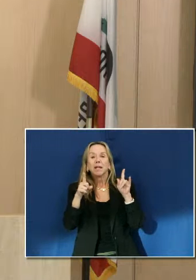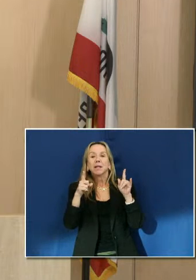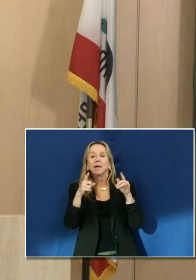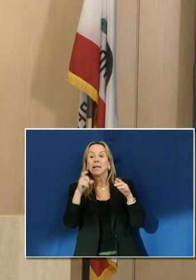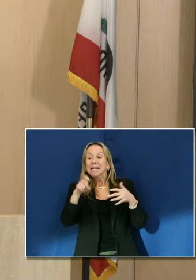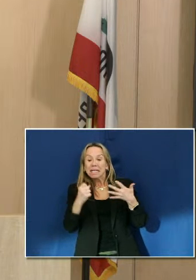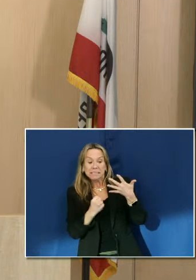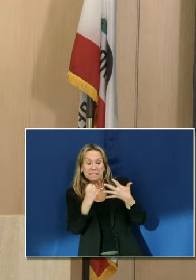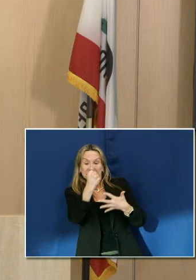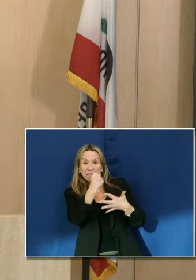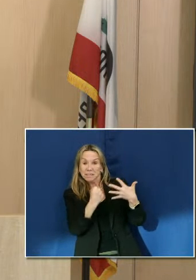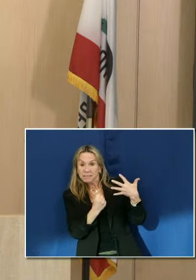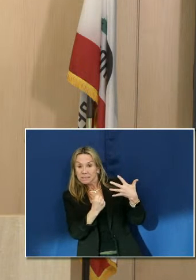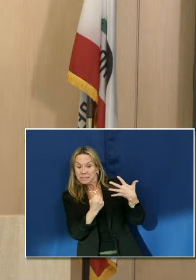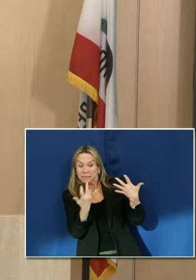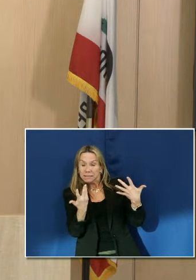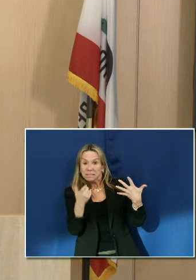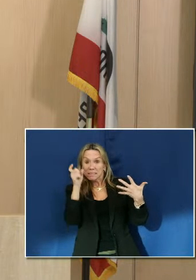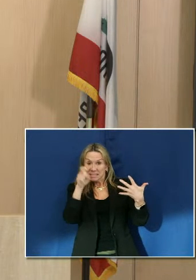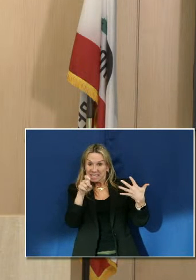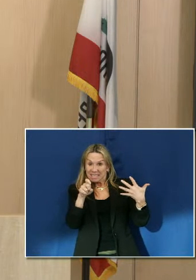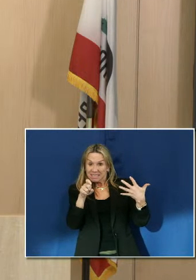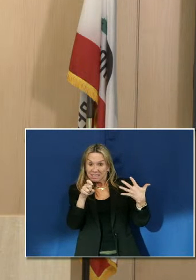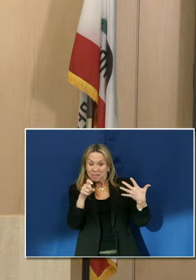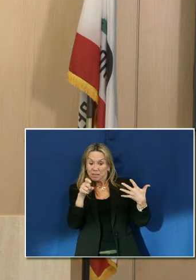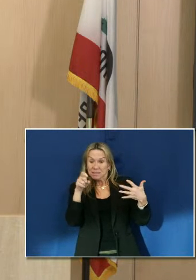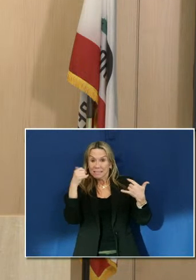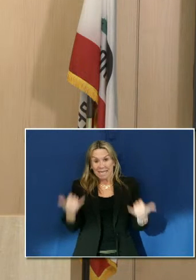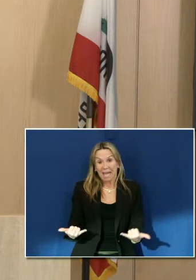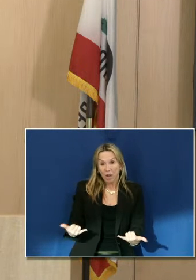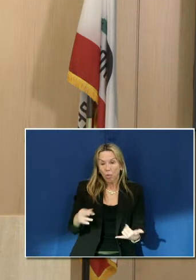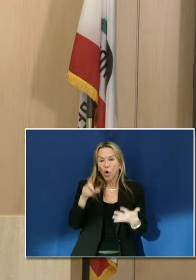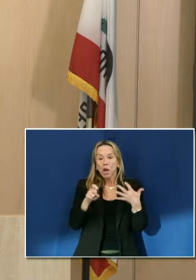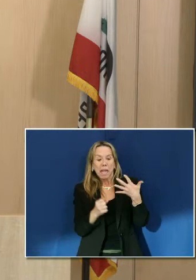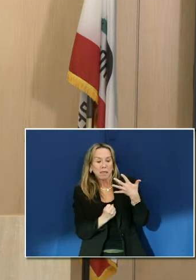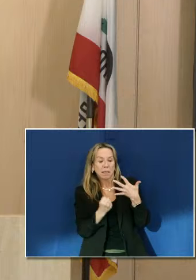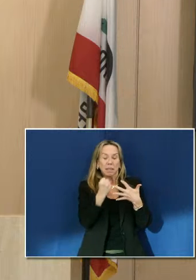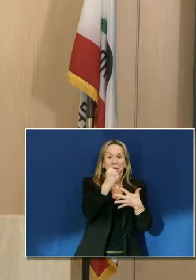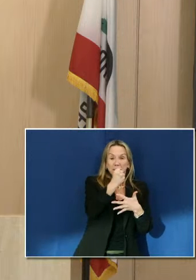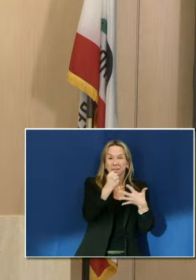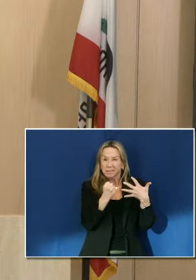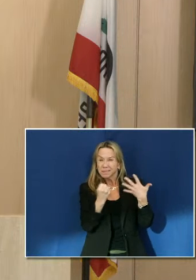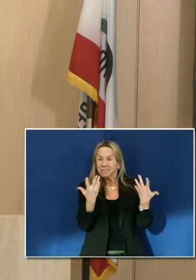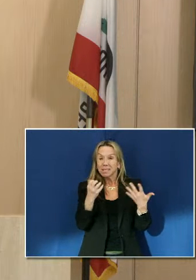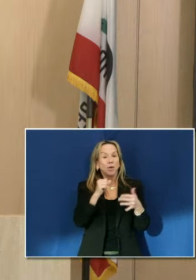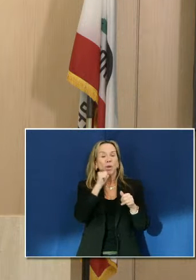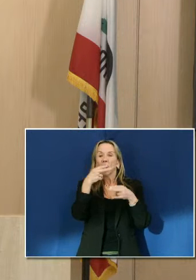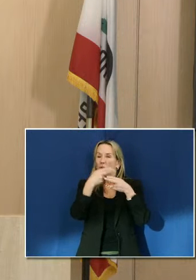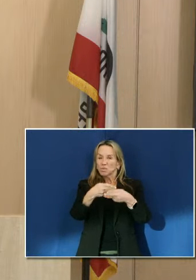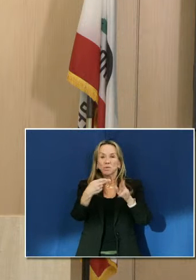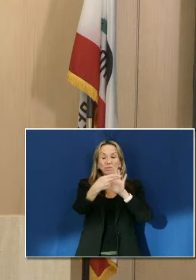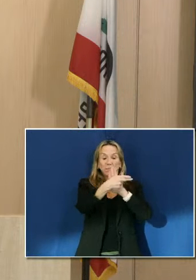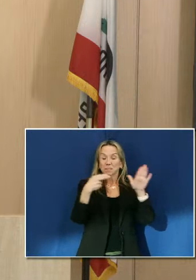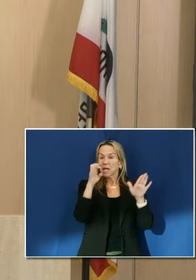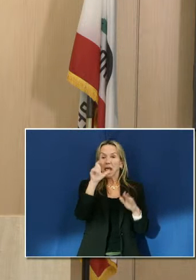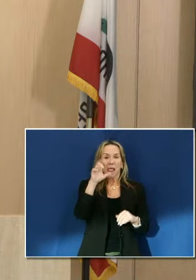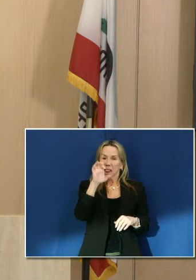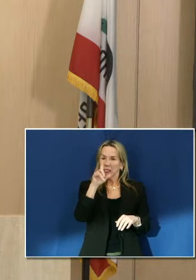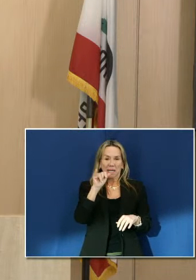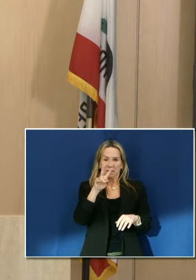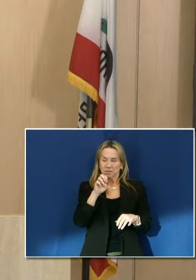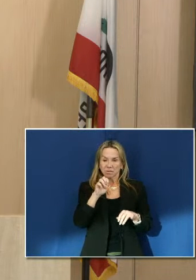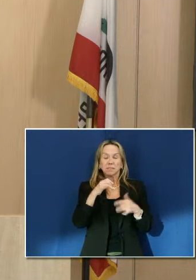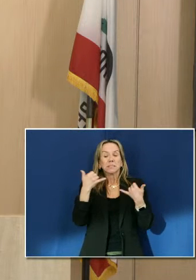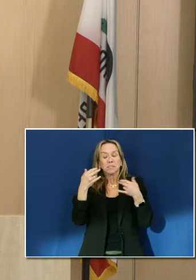they necessary? Must they be done now? And so it's no longer elective, but necessary. We're managing